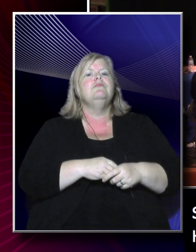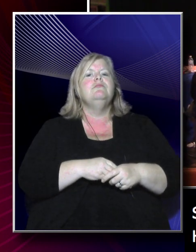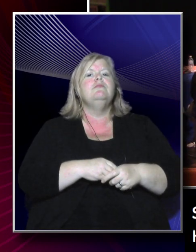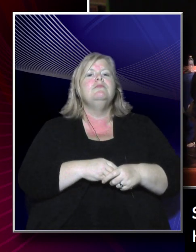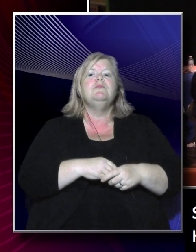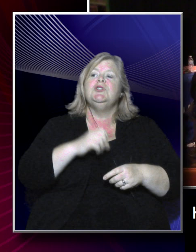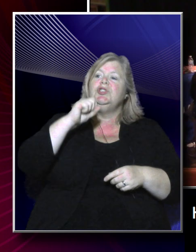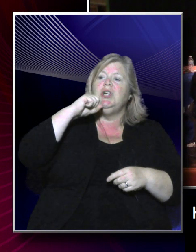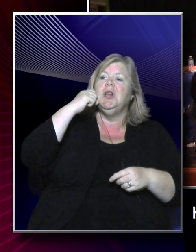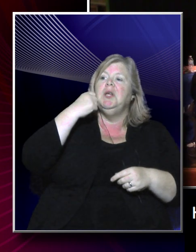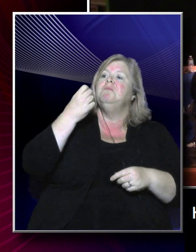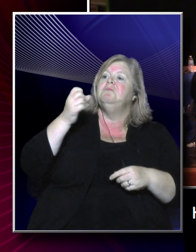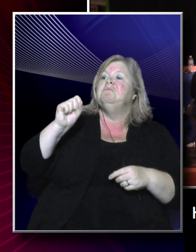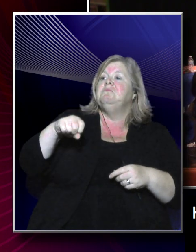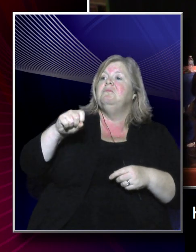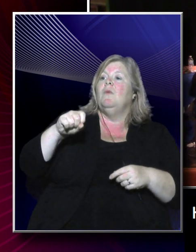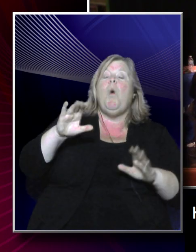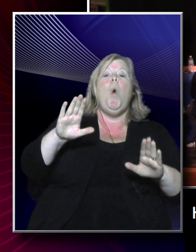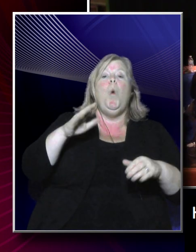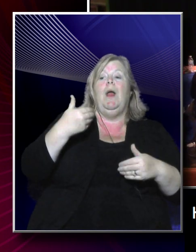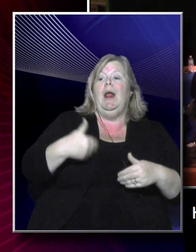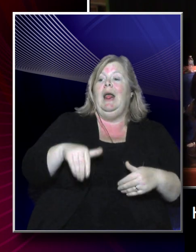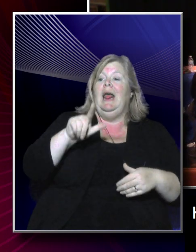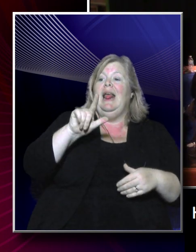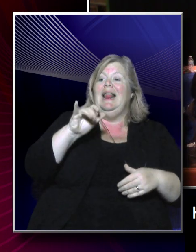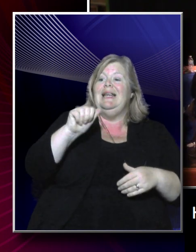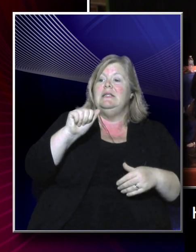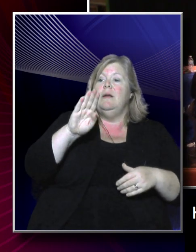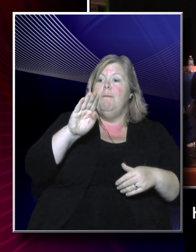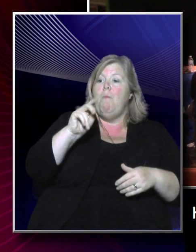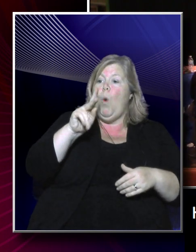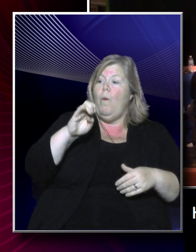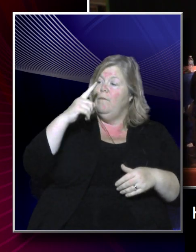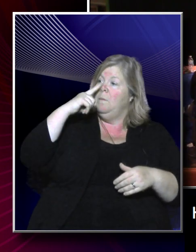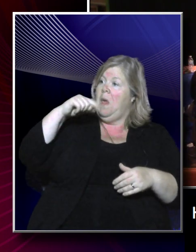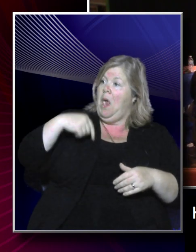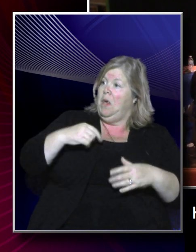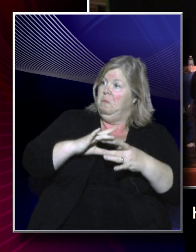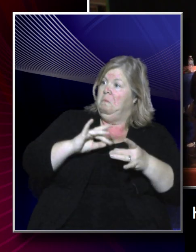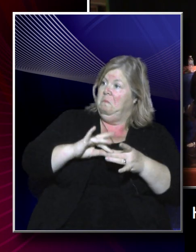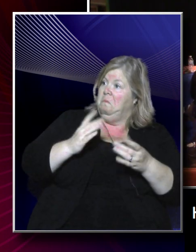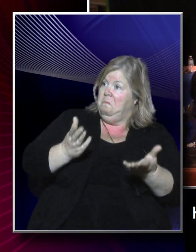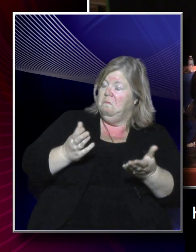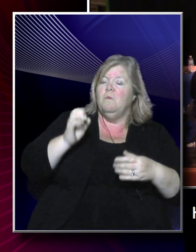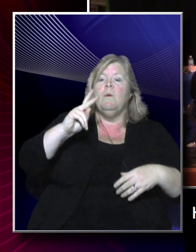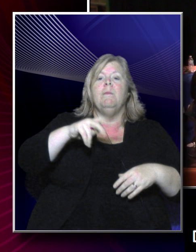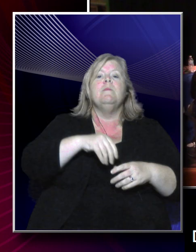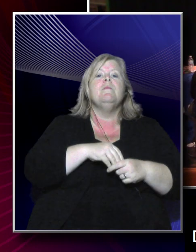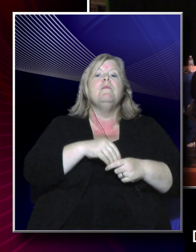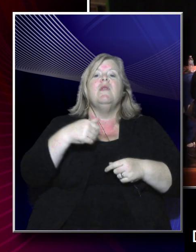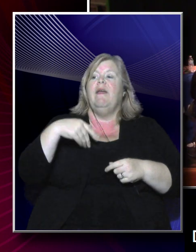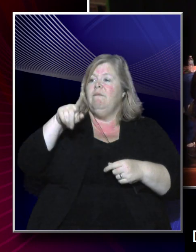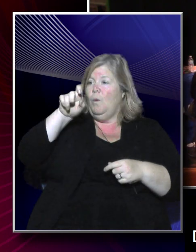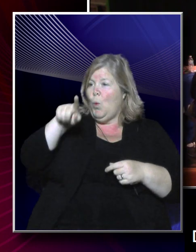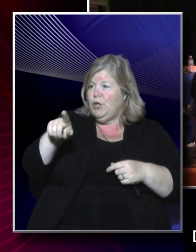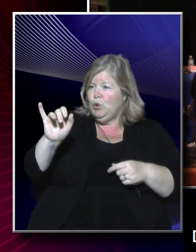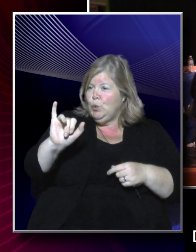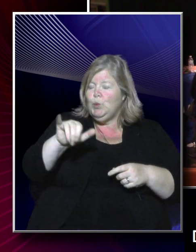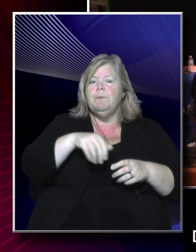Yes. This is Linda Bove. May I, Dr. Sims? I have a question as well.